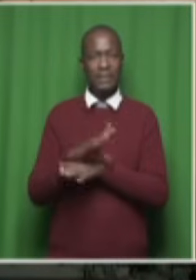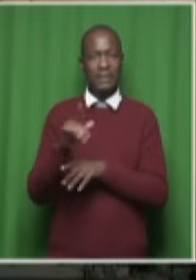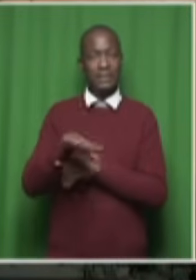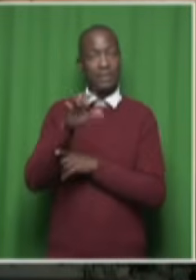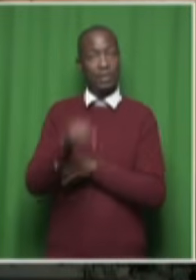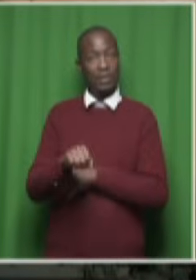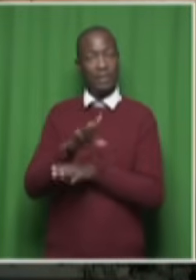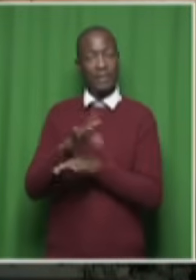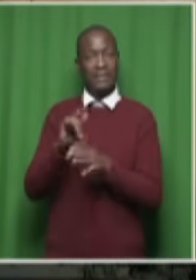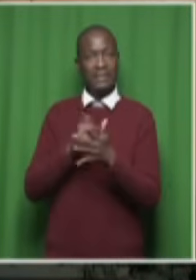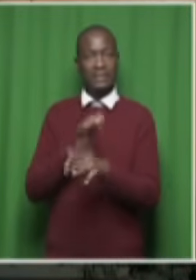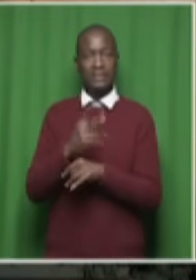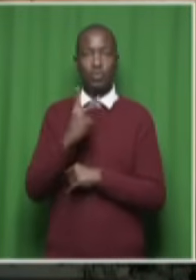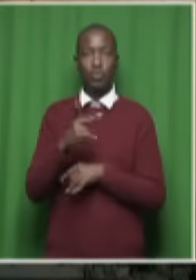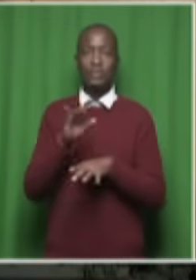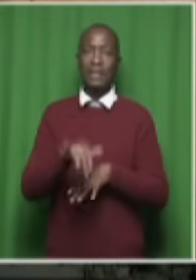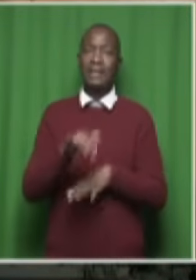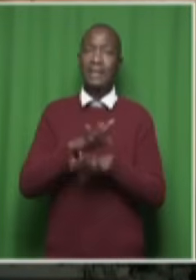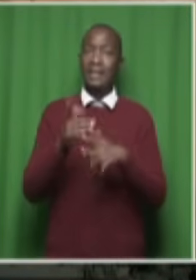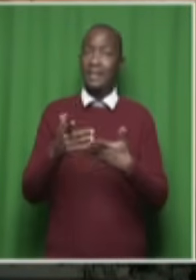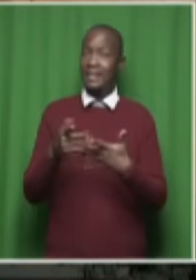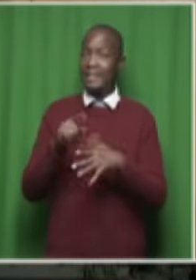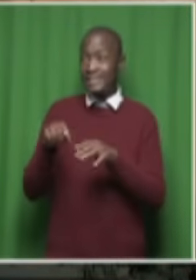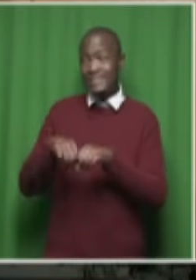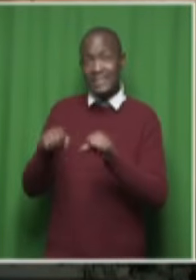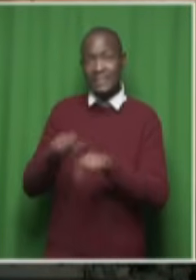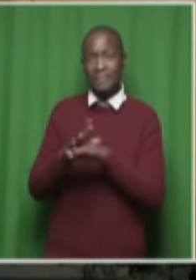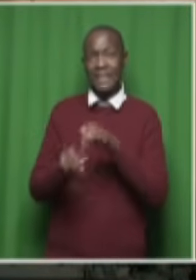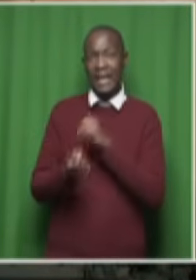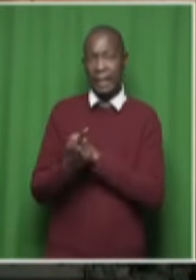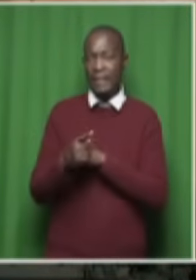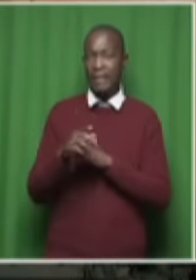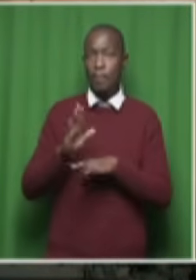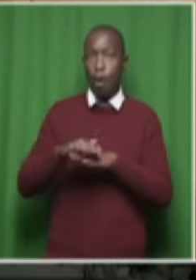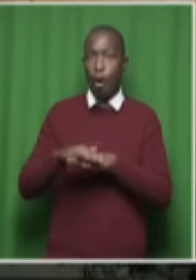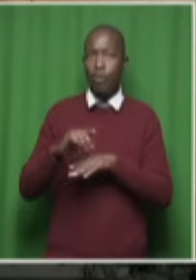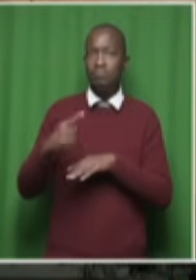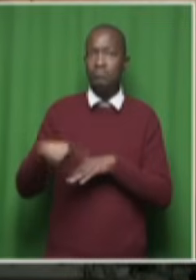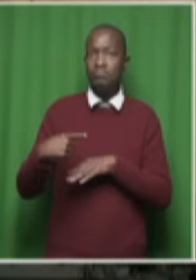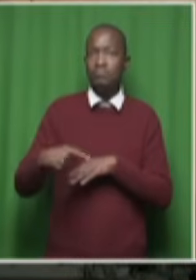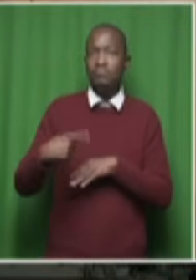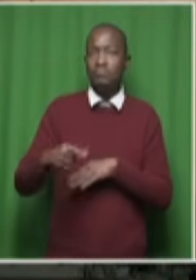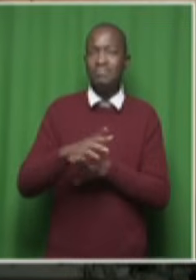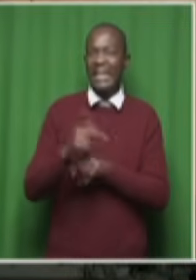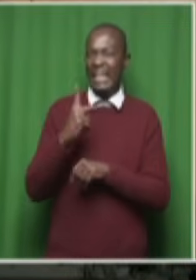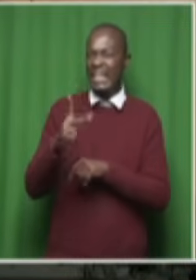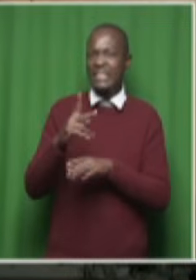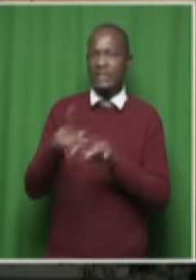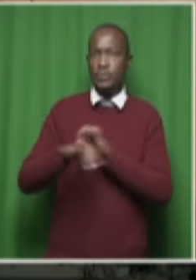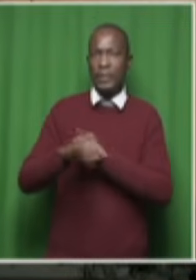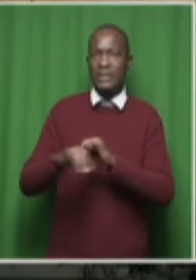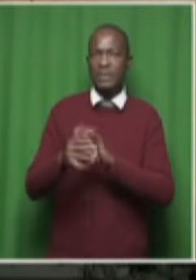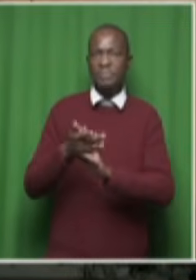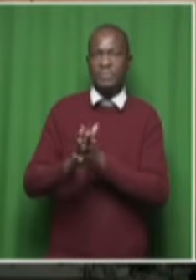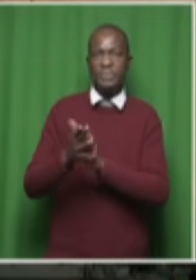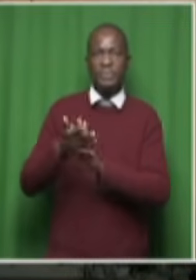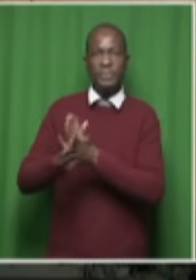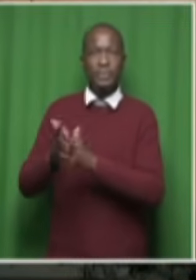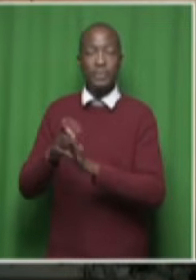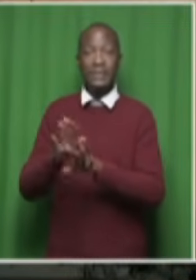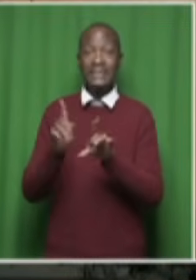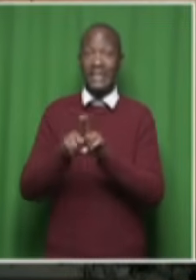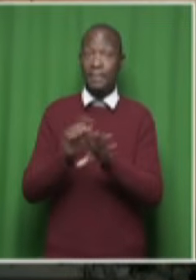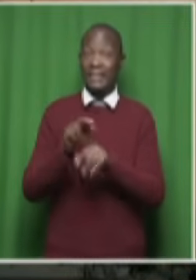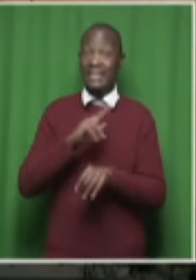it just seems that these occurrences are happening more often and they seem a lot more intense. I mean, we've got KwaZulu-Natal now on